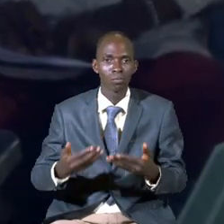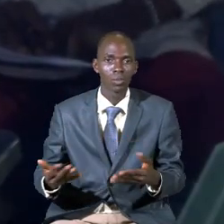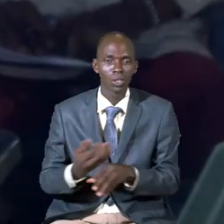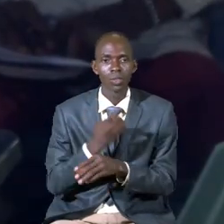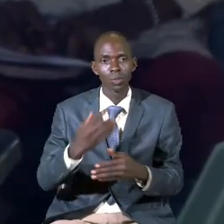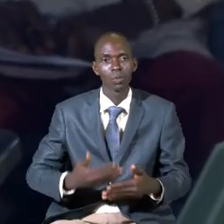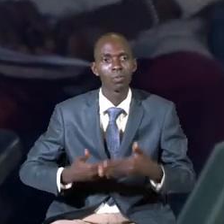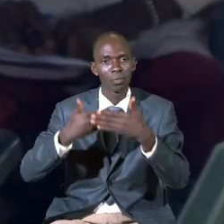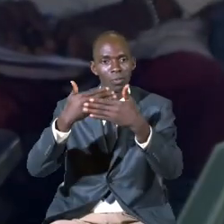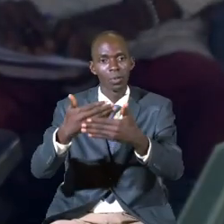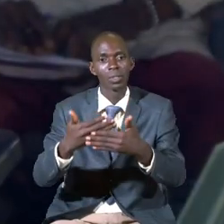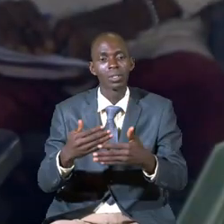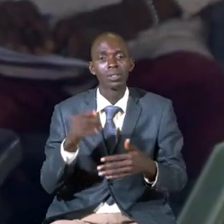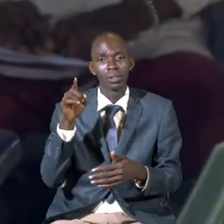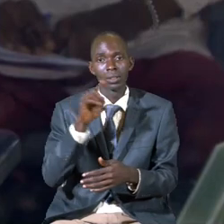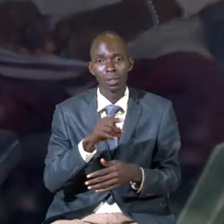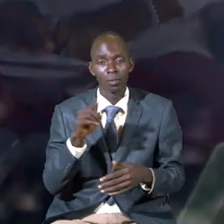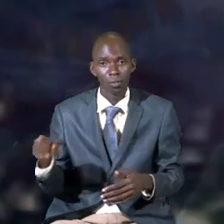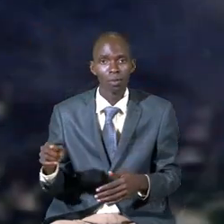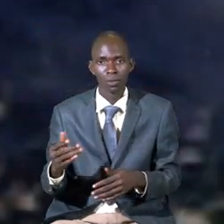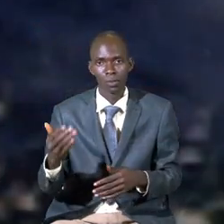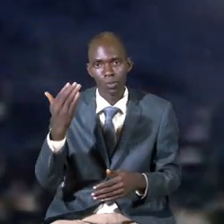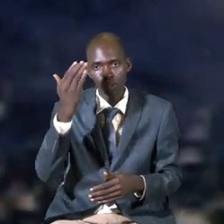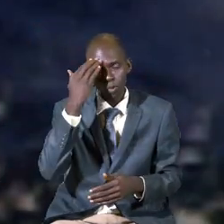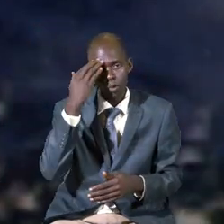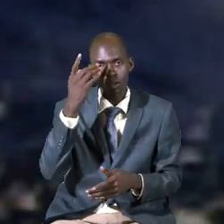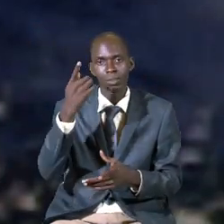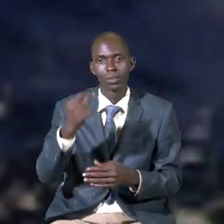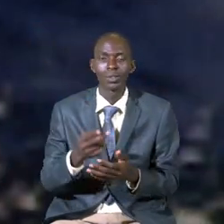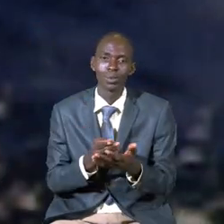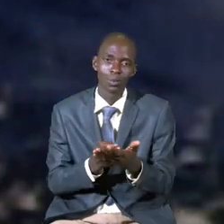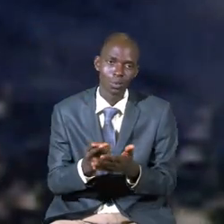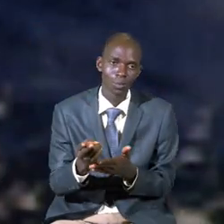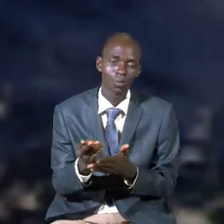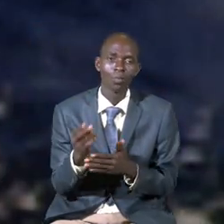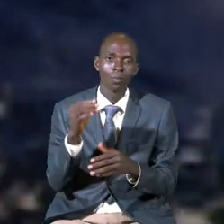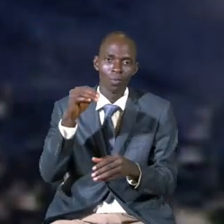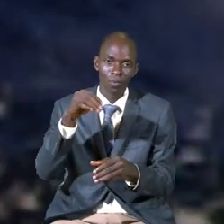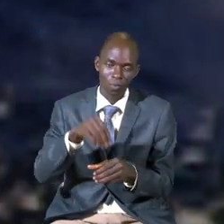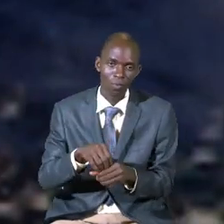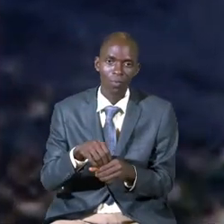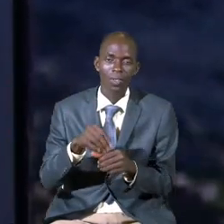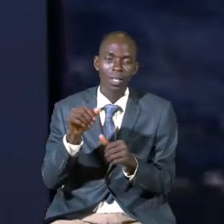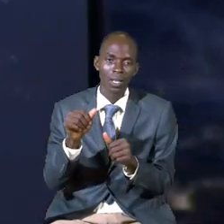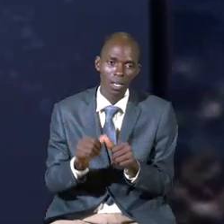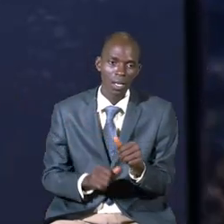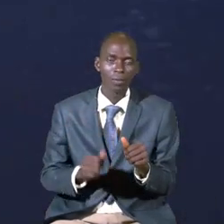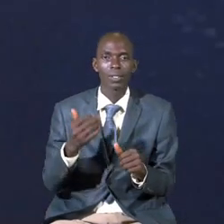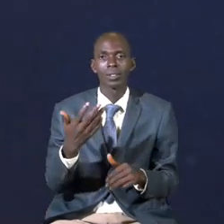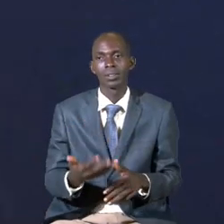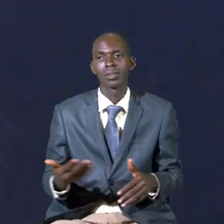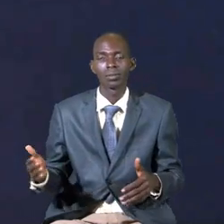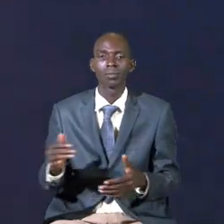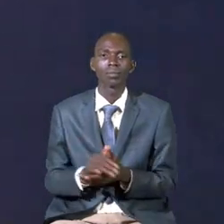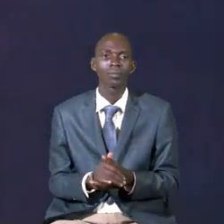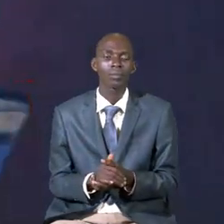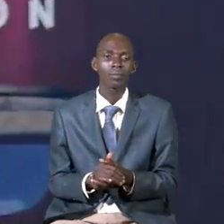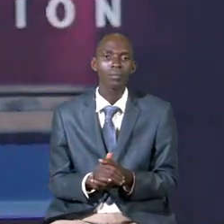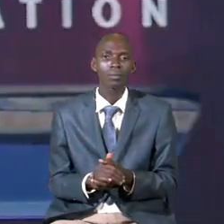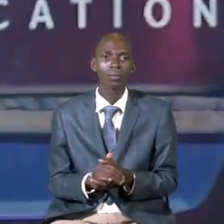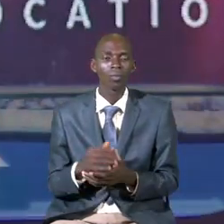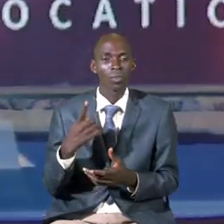four discern the truth in everything the faces of